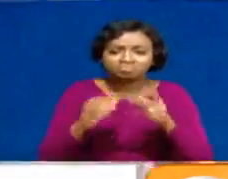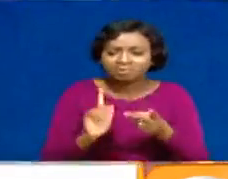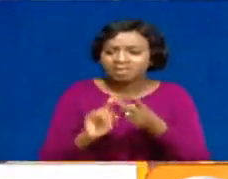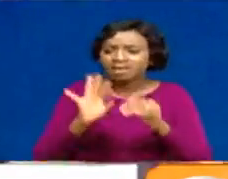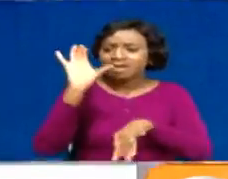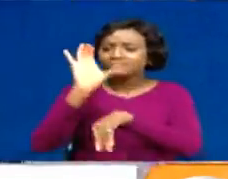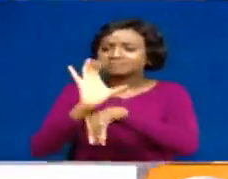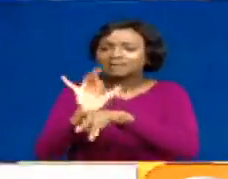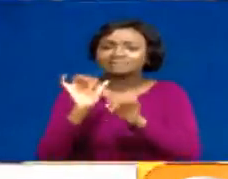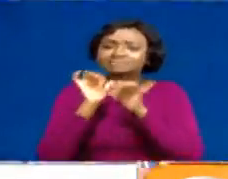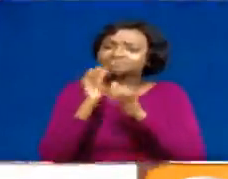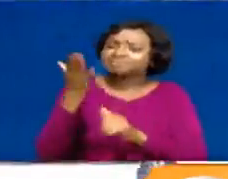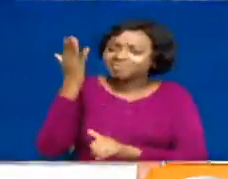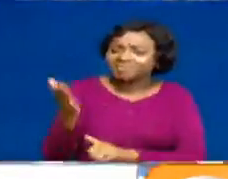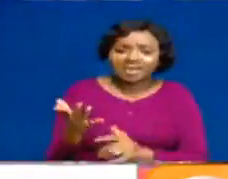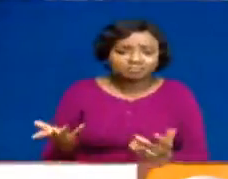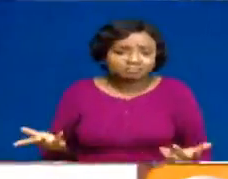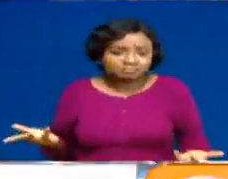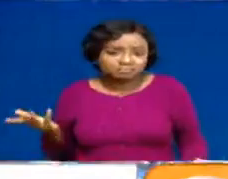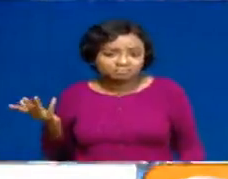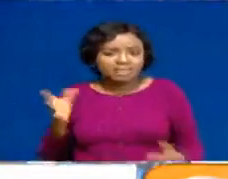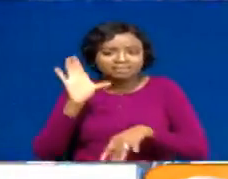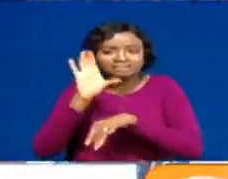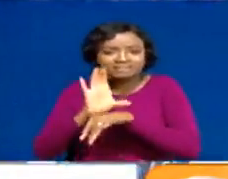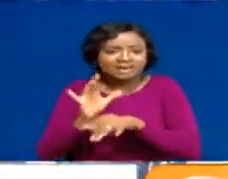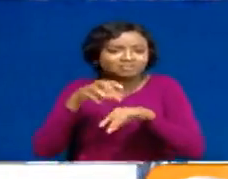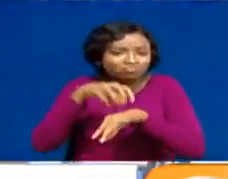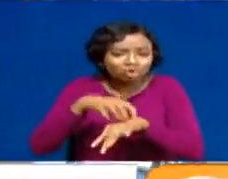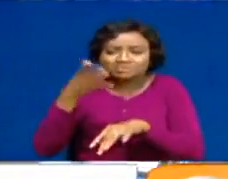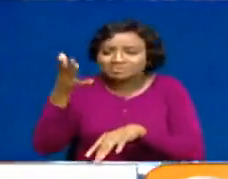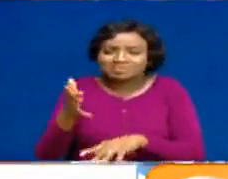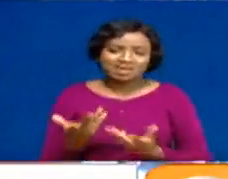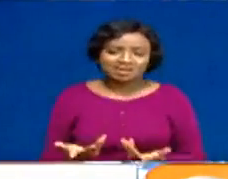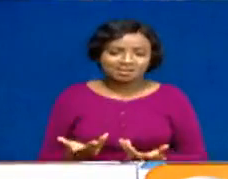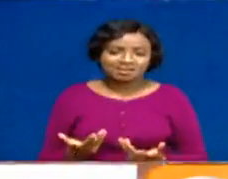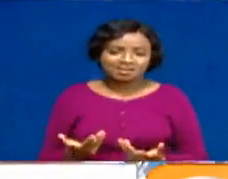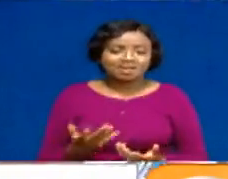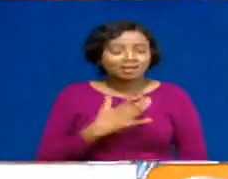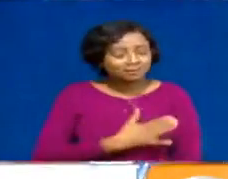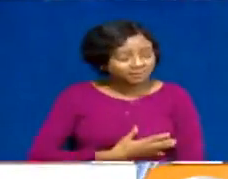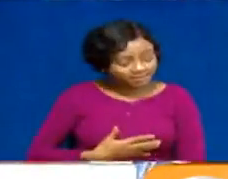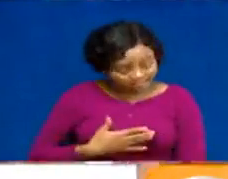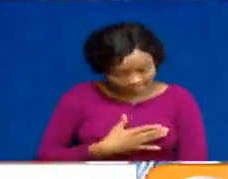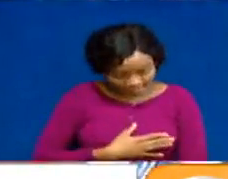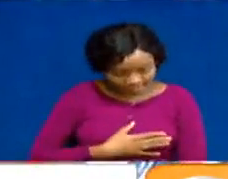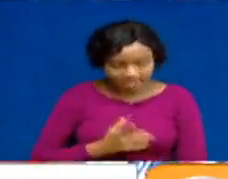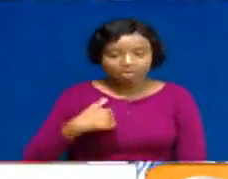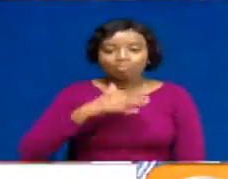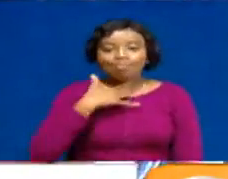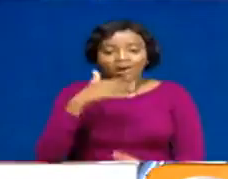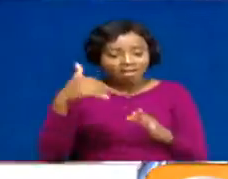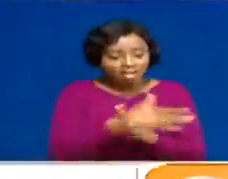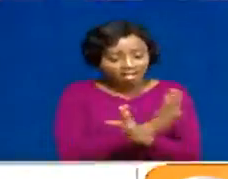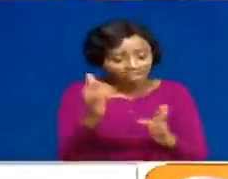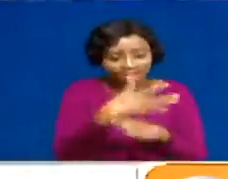makanisa msikiti imejaa. Tafadhali tunaomba, hatutaki kuchezewa raundi hii. Tunataka tusaidike